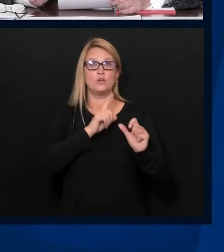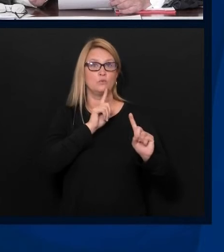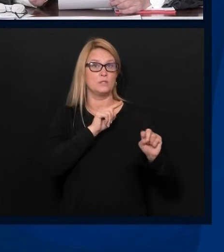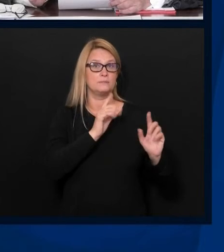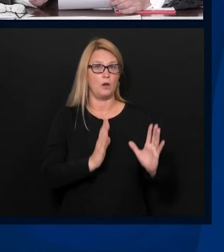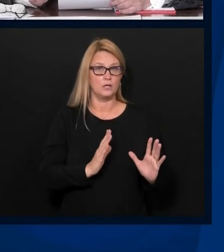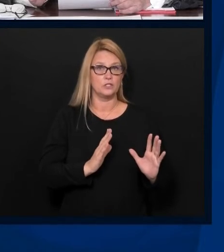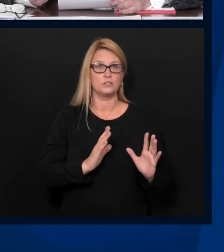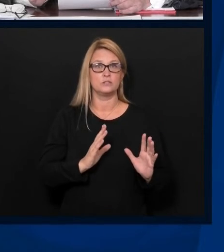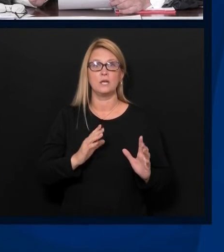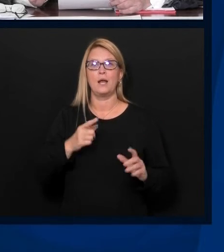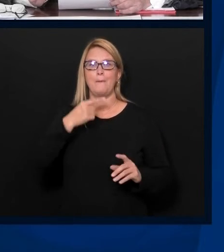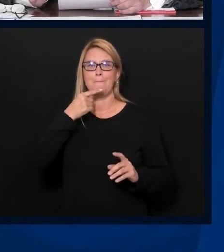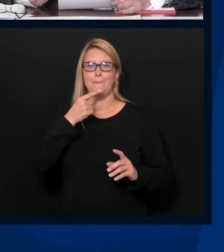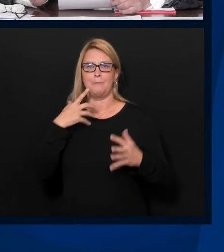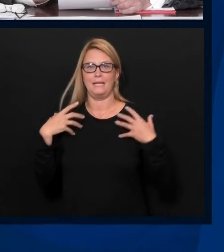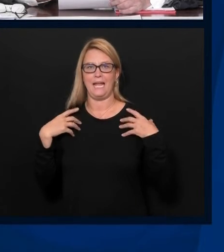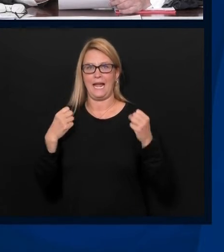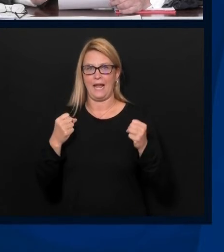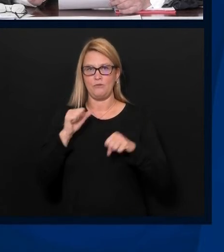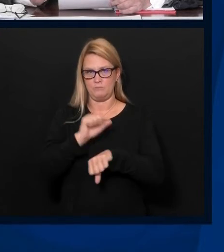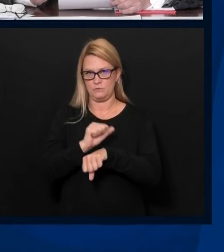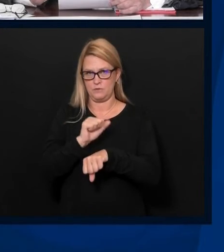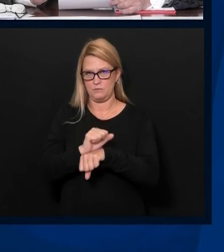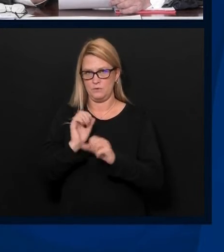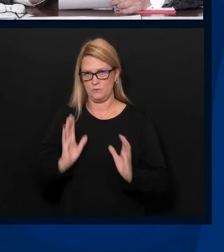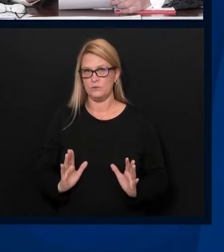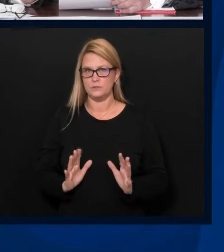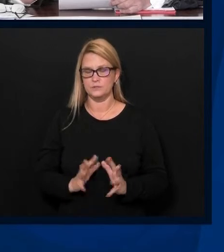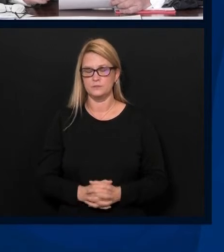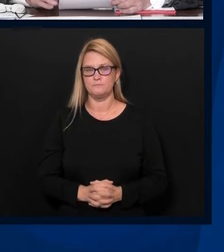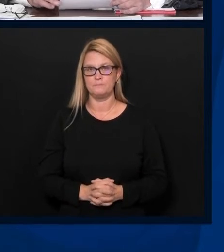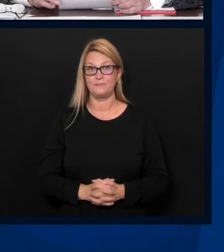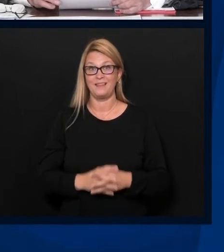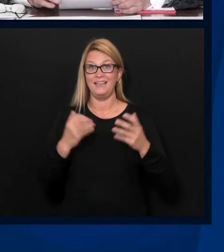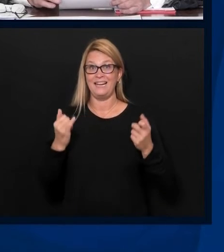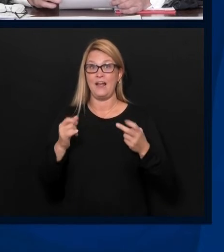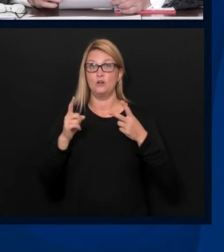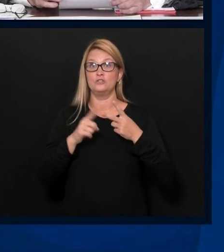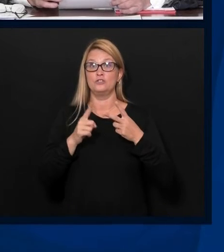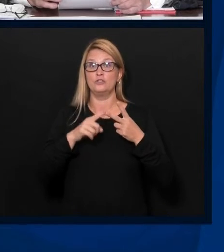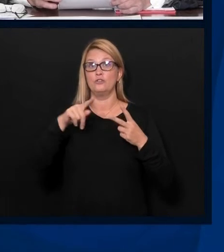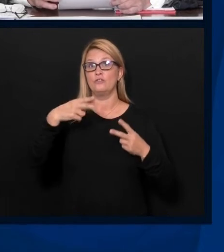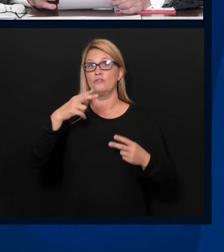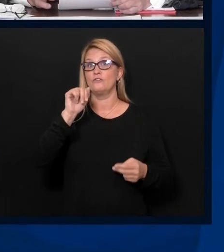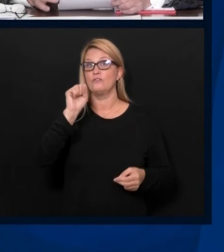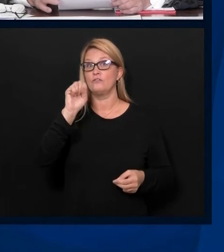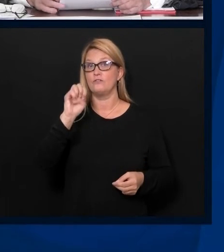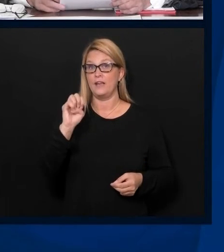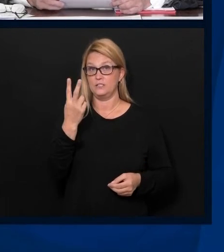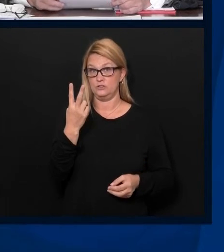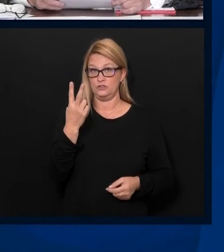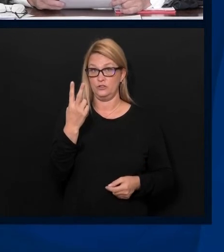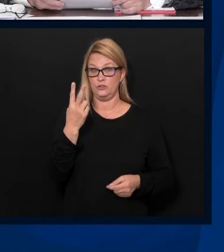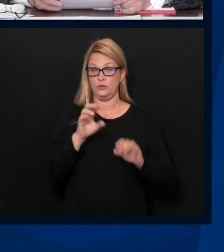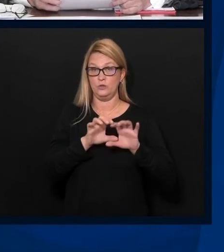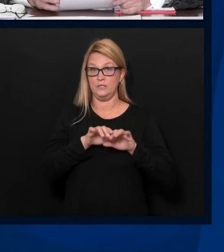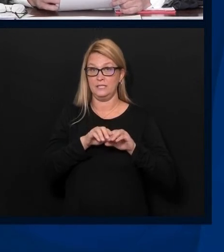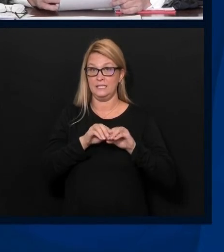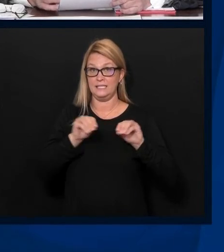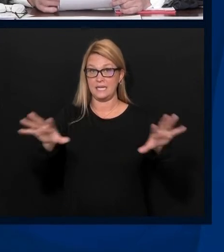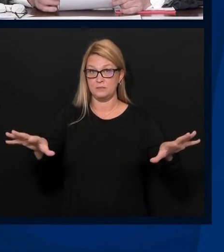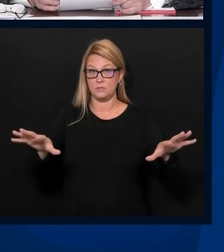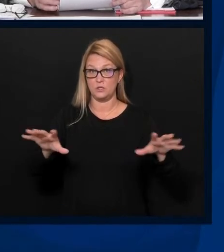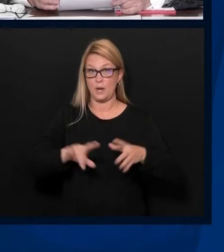public health officials. And today I want to go over with you phase two, the phase two distribution. Phase two